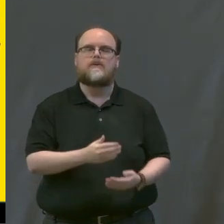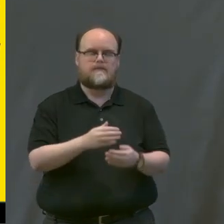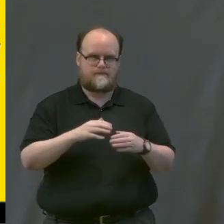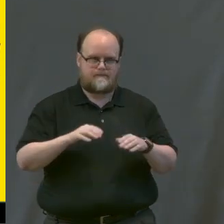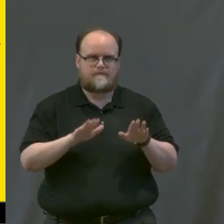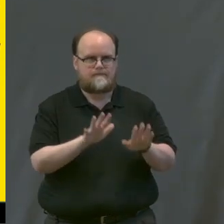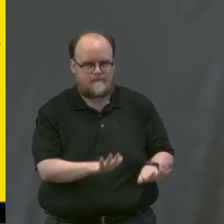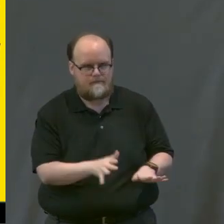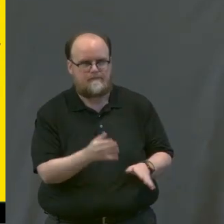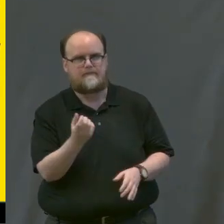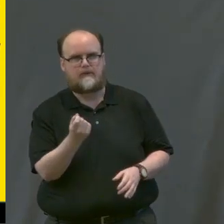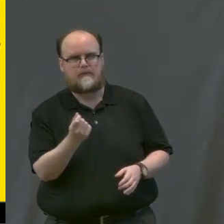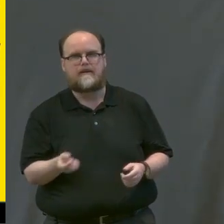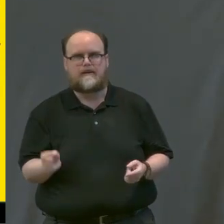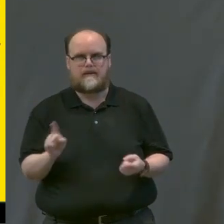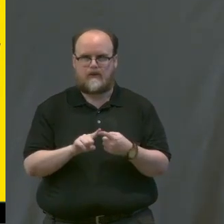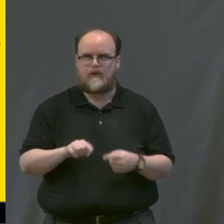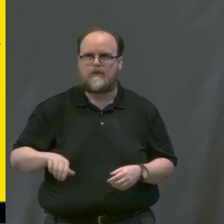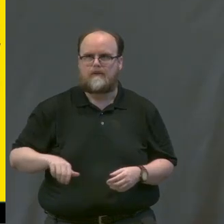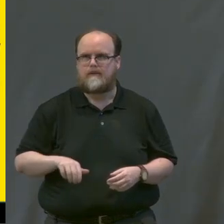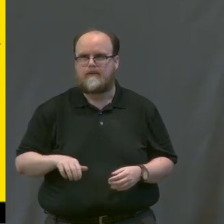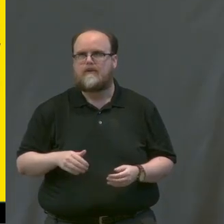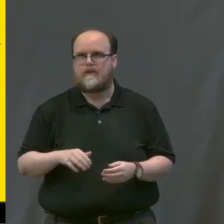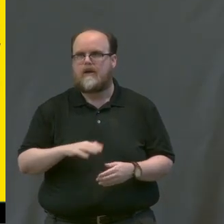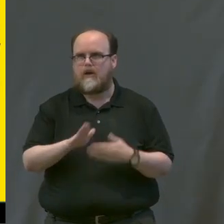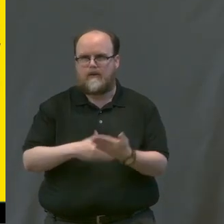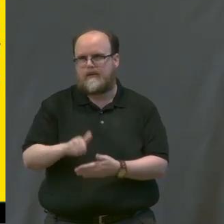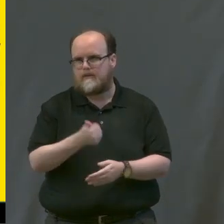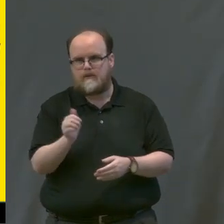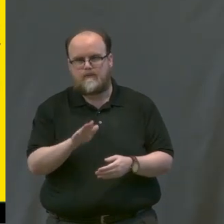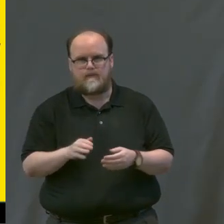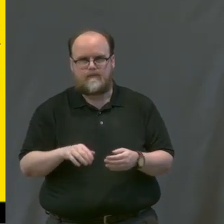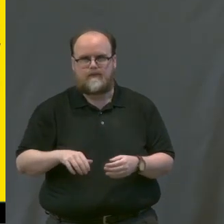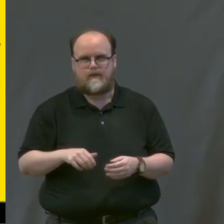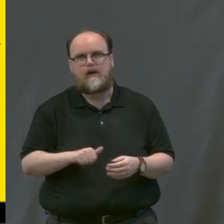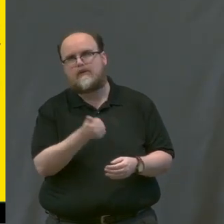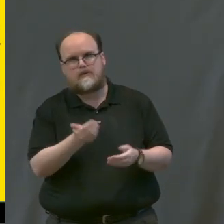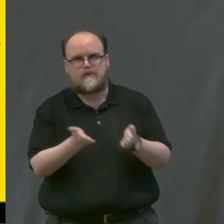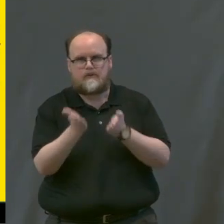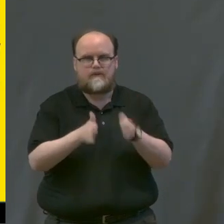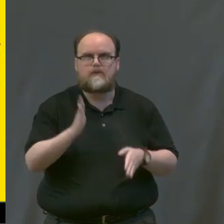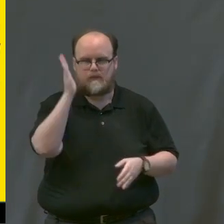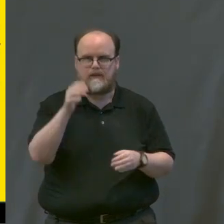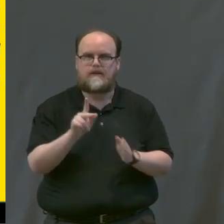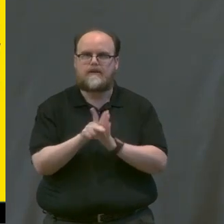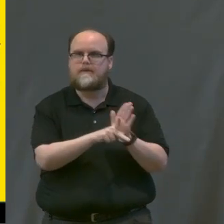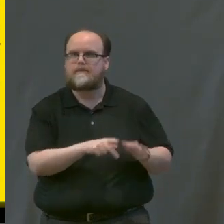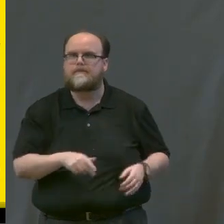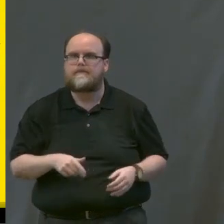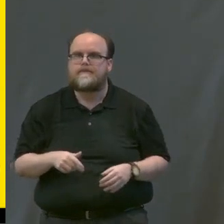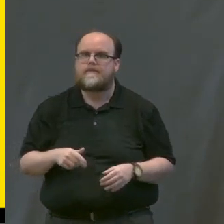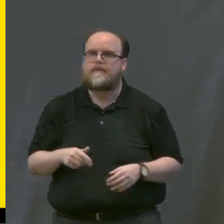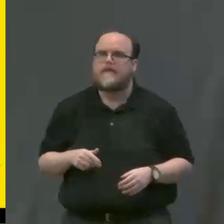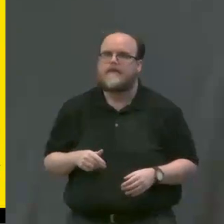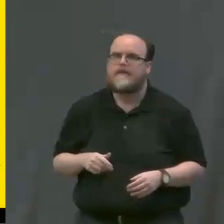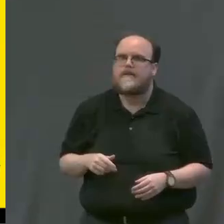the number of their fellow servants who are to be killed will be killed. We also see in Revelation chapter 20, verse 4, that saints are